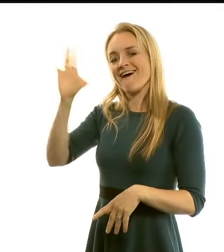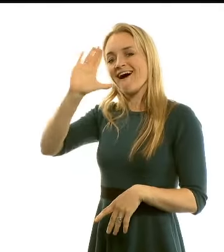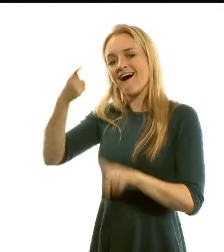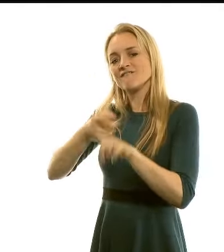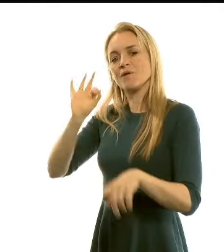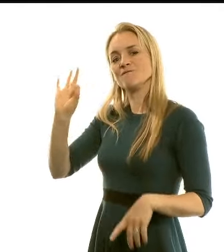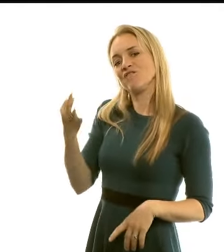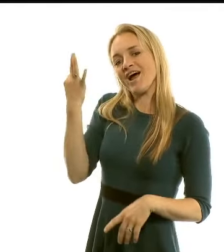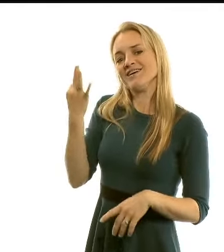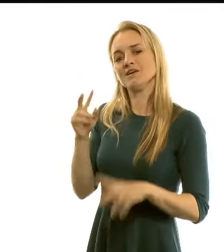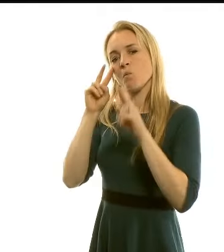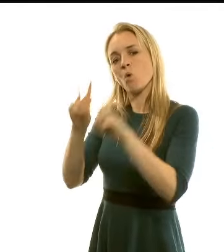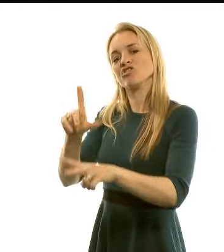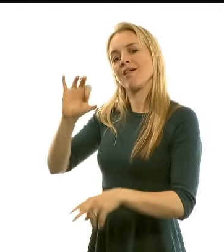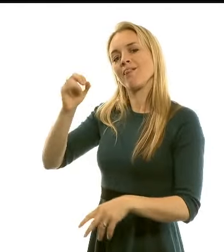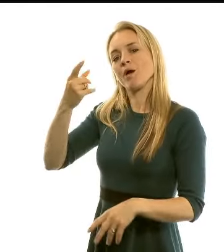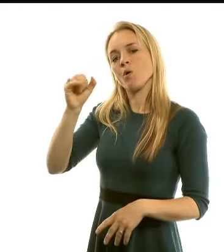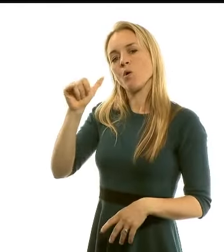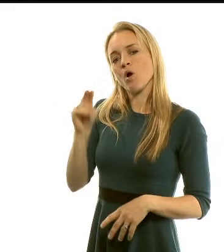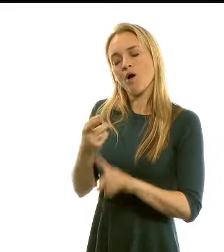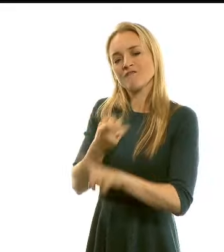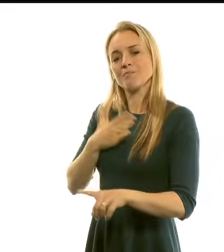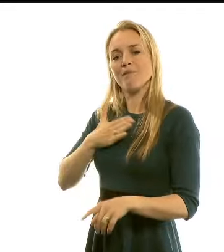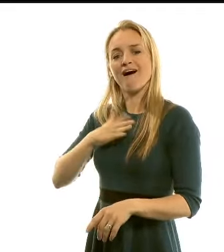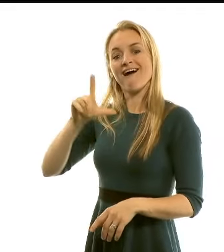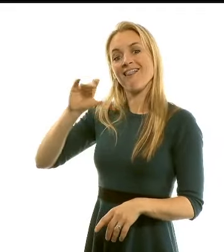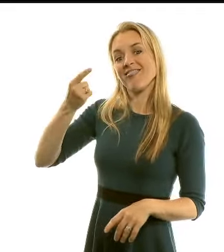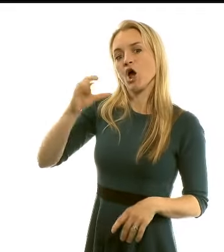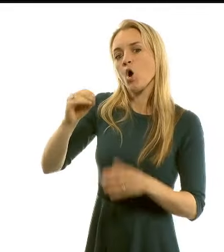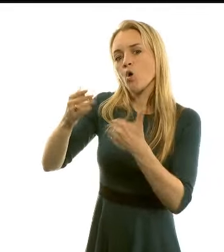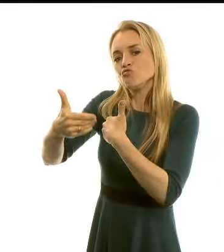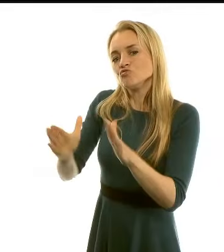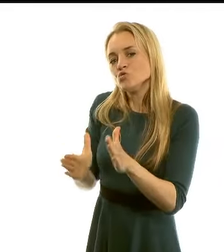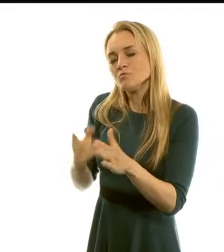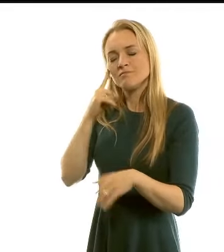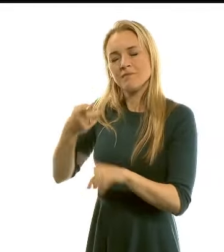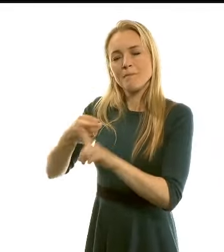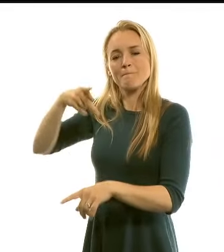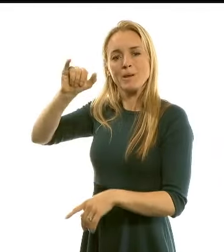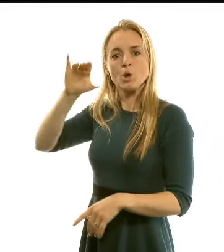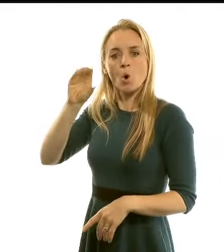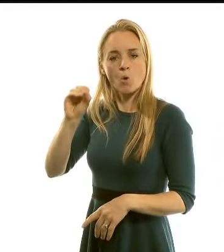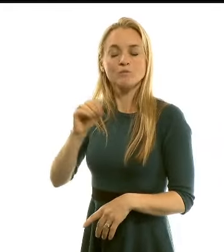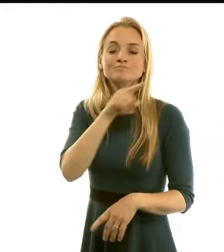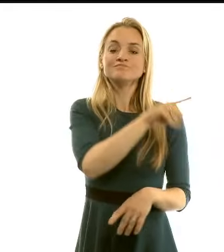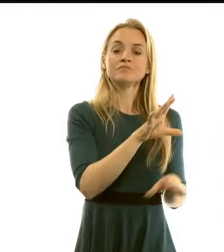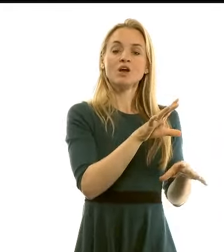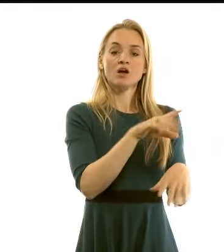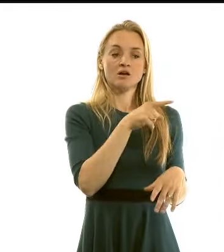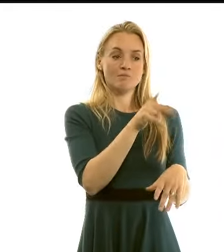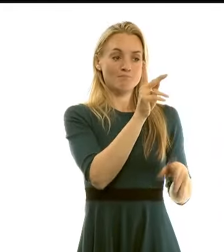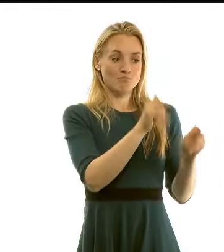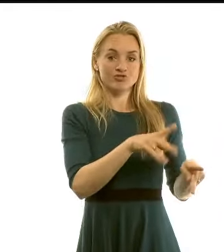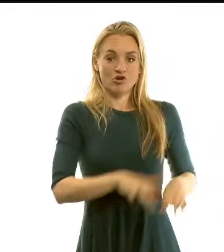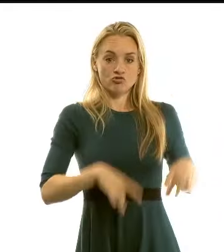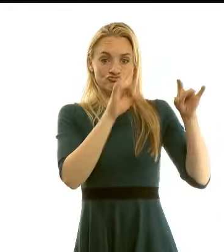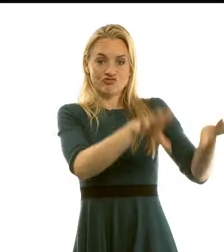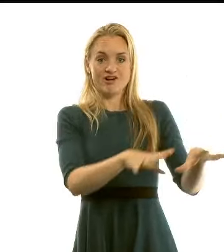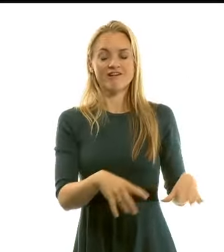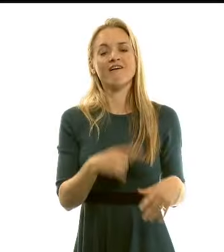you know. Waiting for some Star Wars reveals. That's from Pico. It's 3 a.m. in Australia. I'm absolutely electrified by the